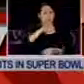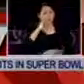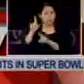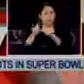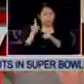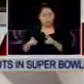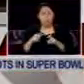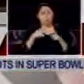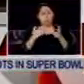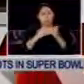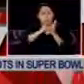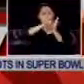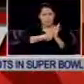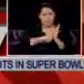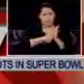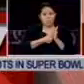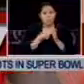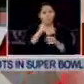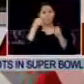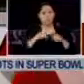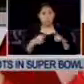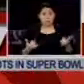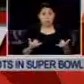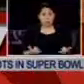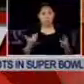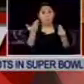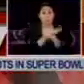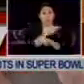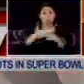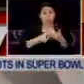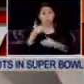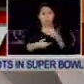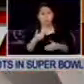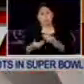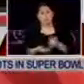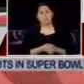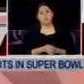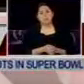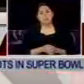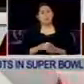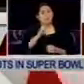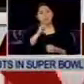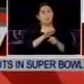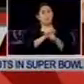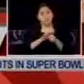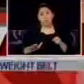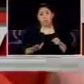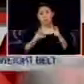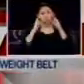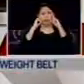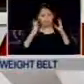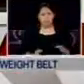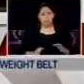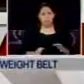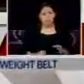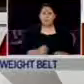that the nature of the proceedings is not conclusive as to the bar a bank depositor from claiming the privilege under